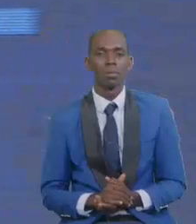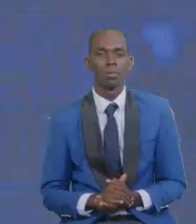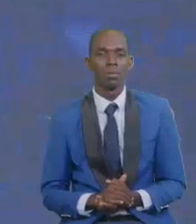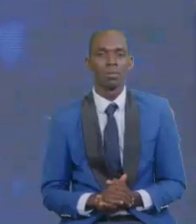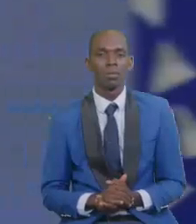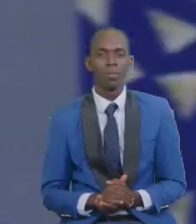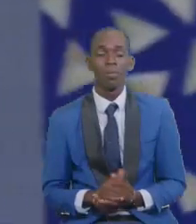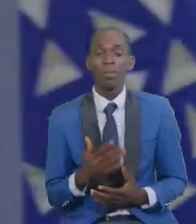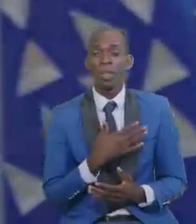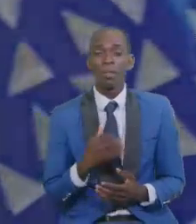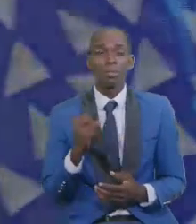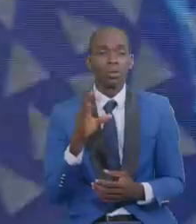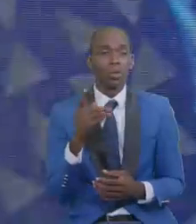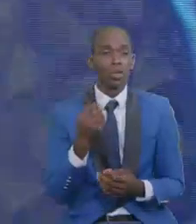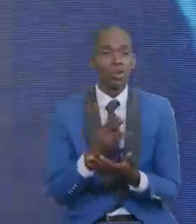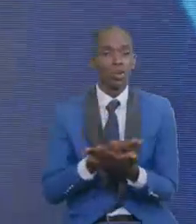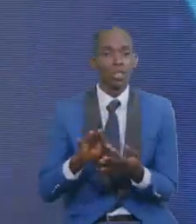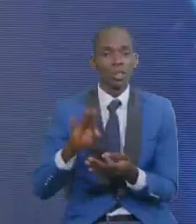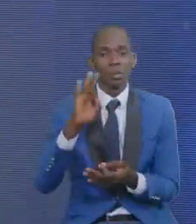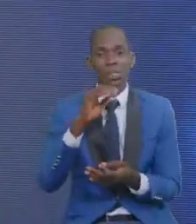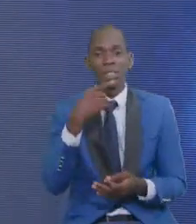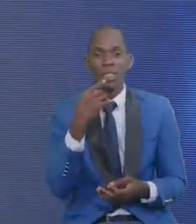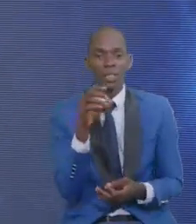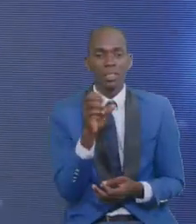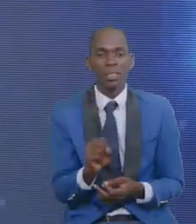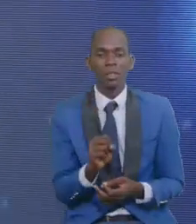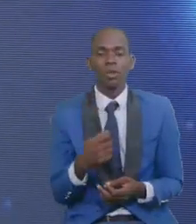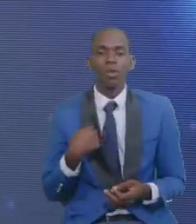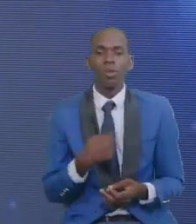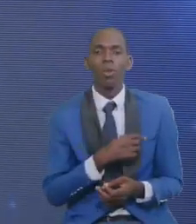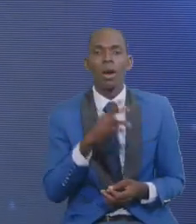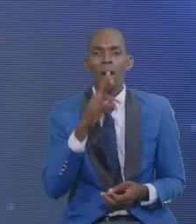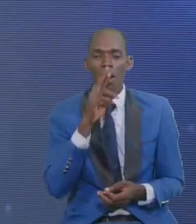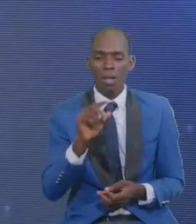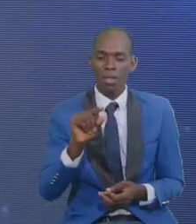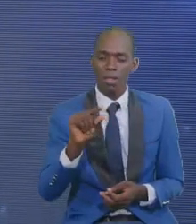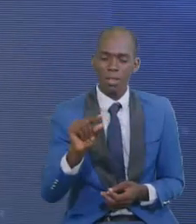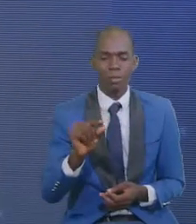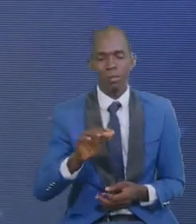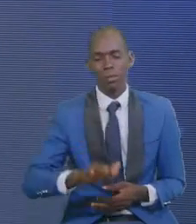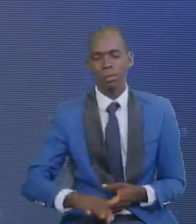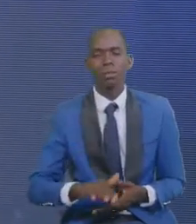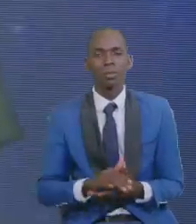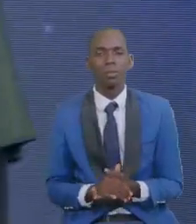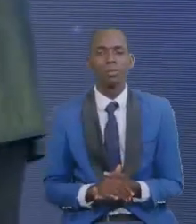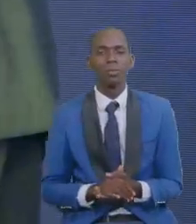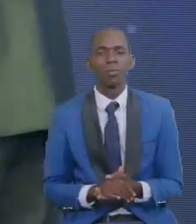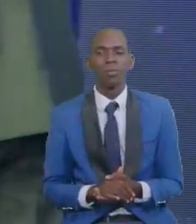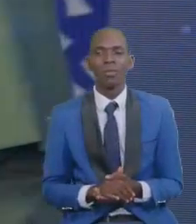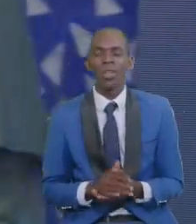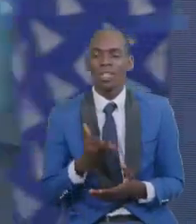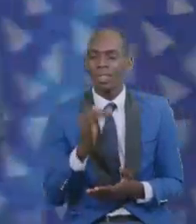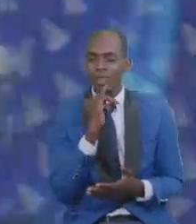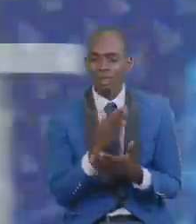And so the Holy Spirit says, you're a little child. There's something about little